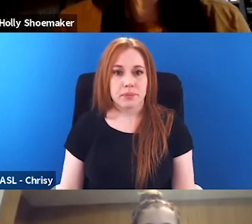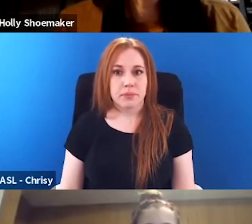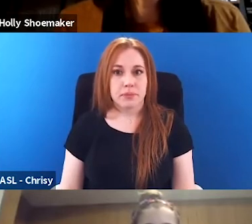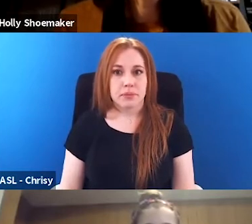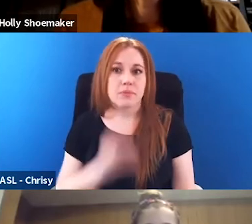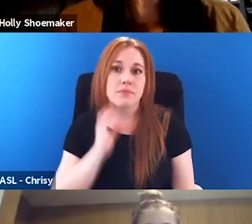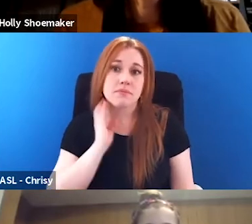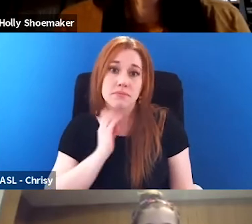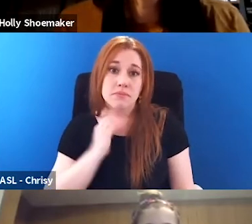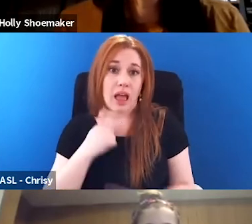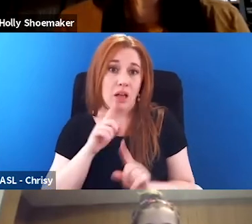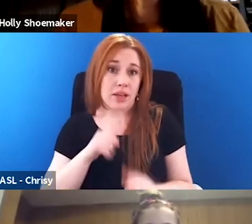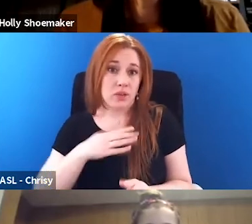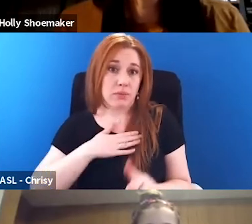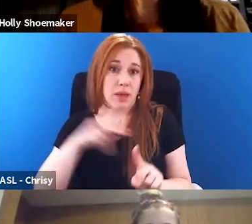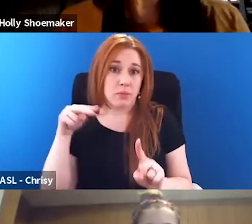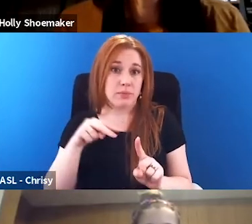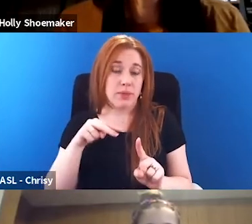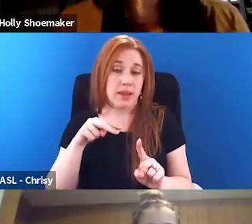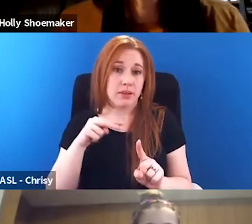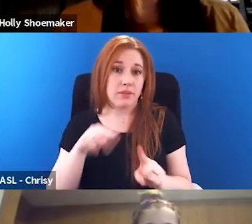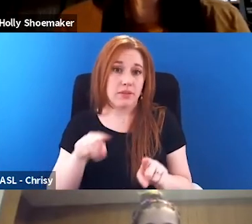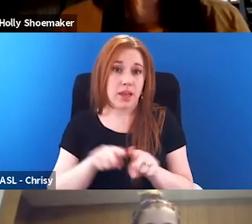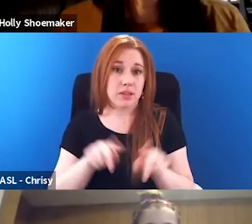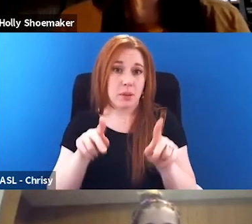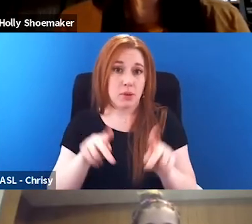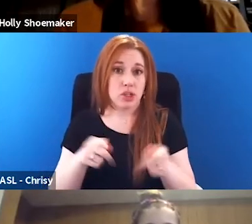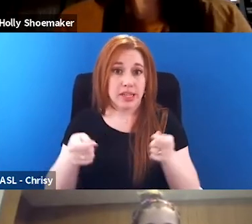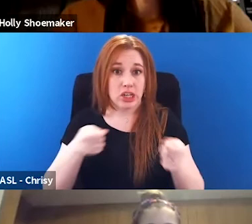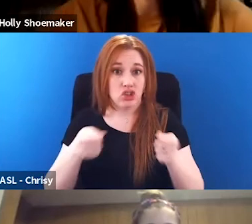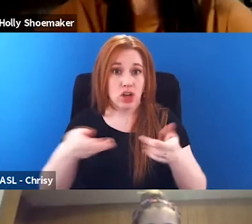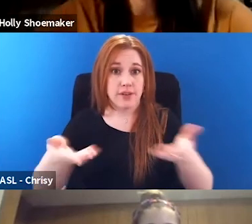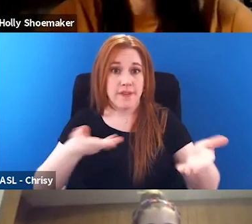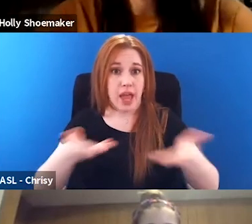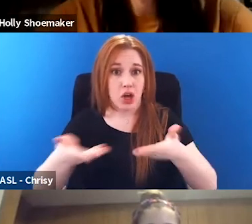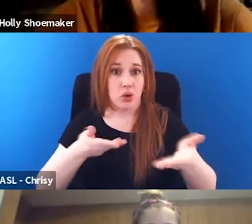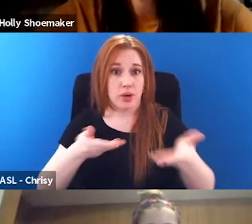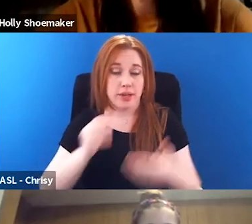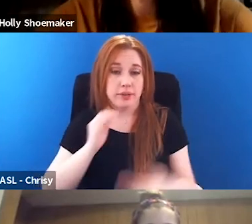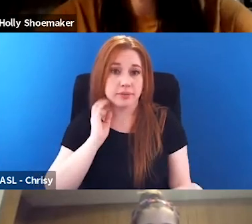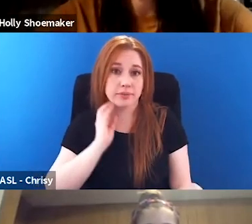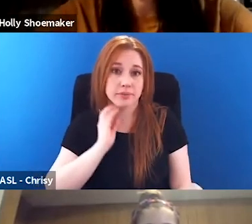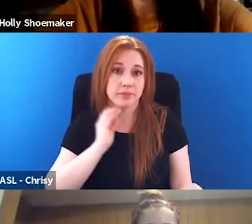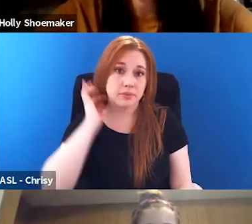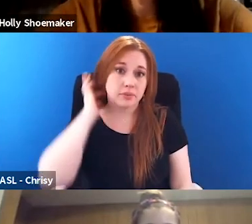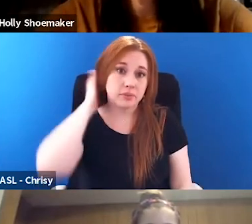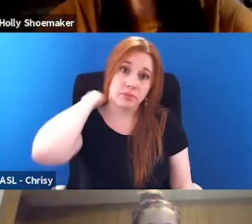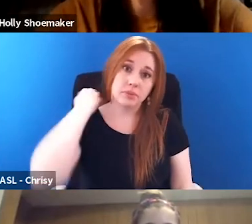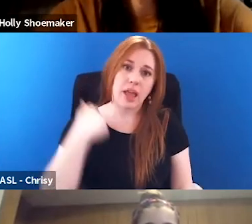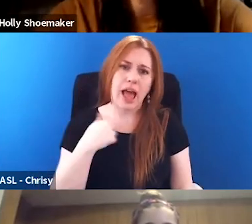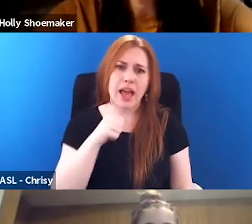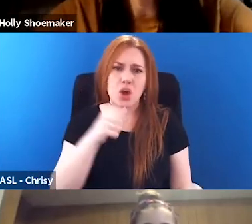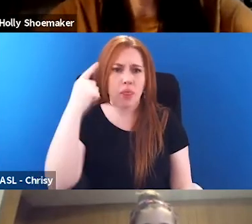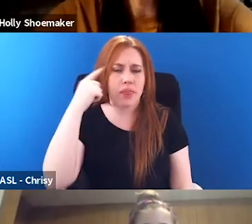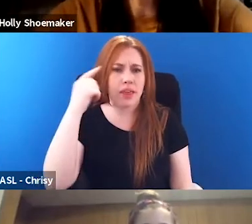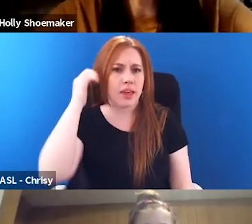I can answer that from my perspective as a person that's in charge of hiring. I don't think we hire because of race. So I'm